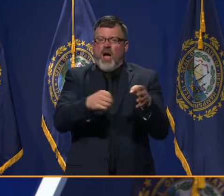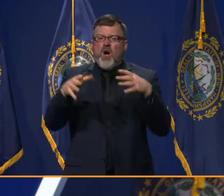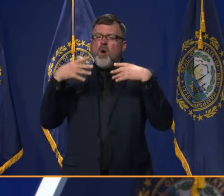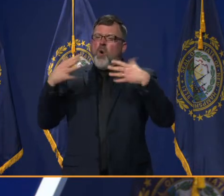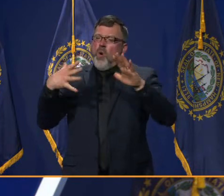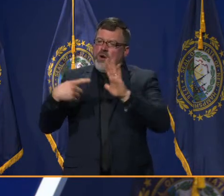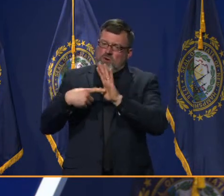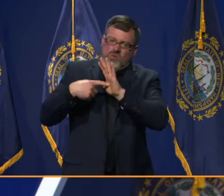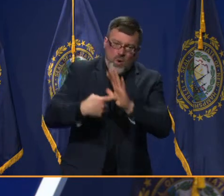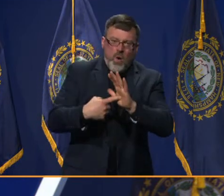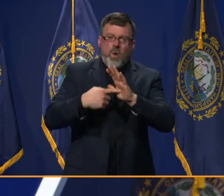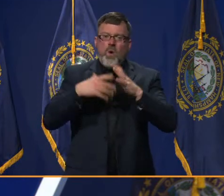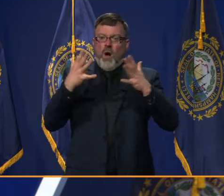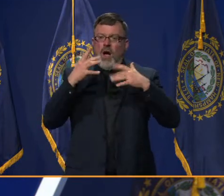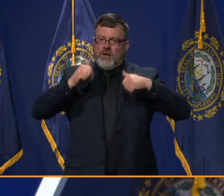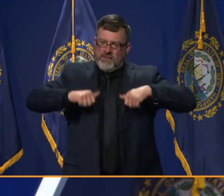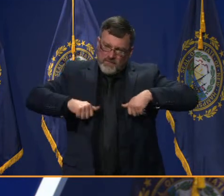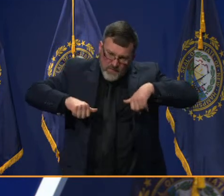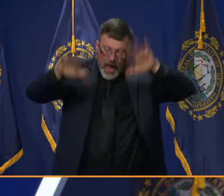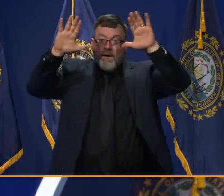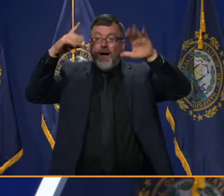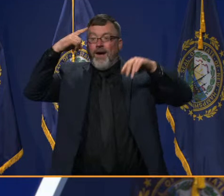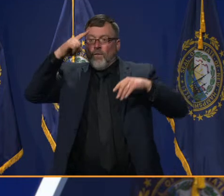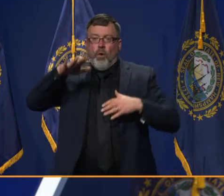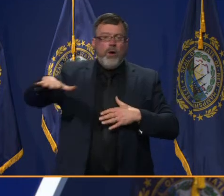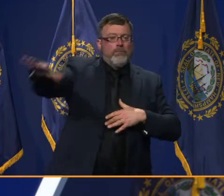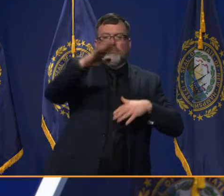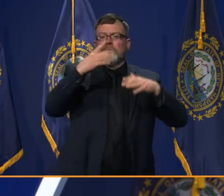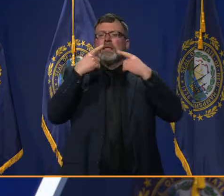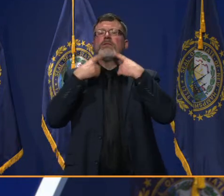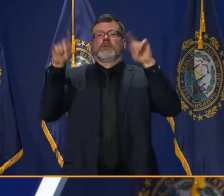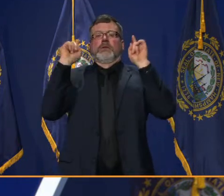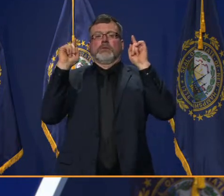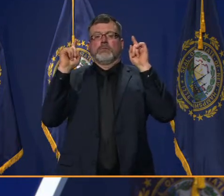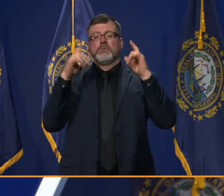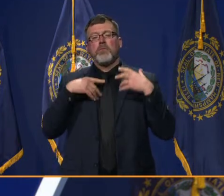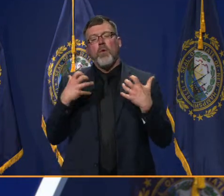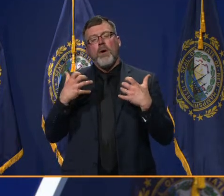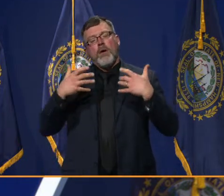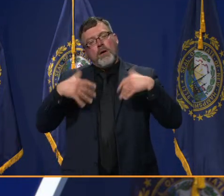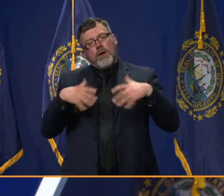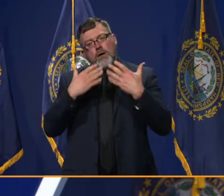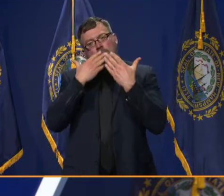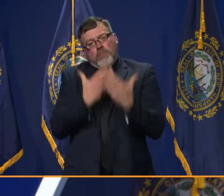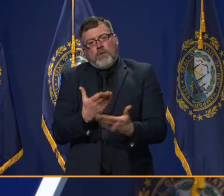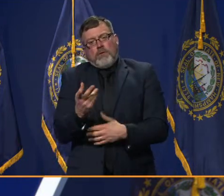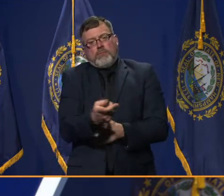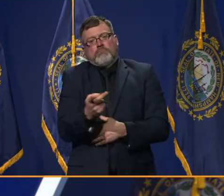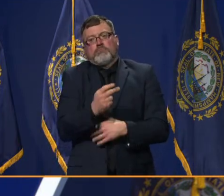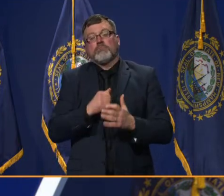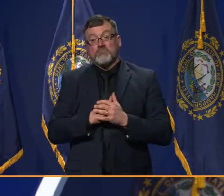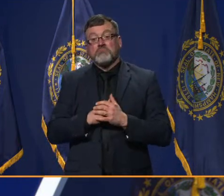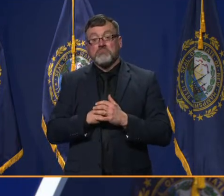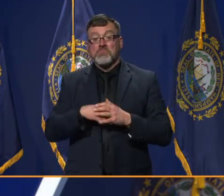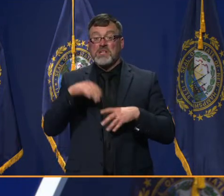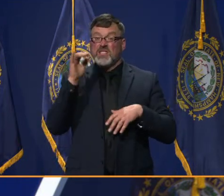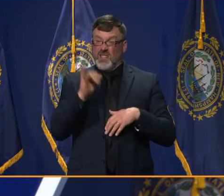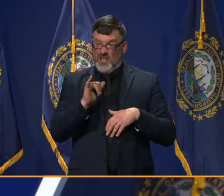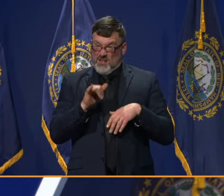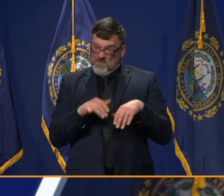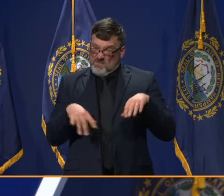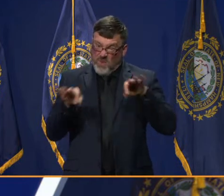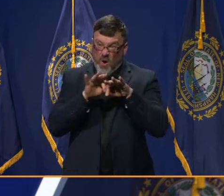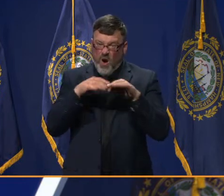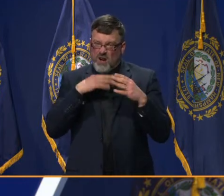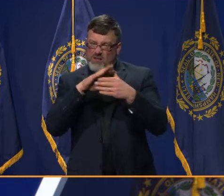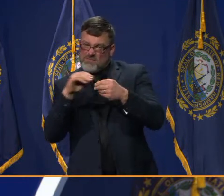for our ultimate success, we again say thank you. The importance of the stories is that they inspire.